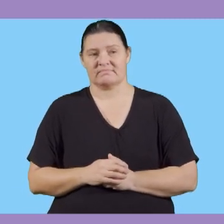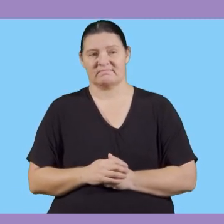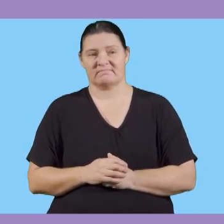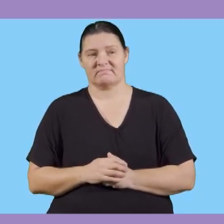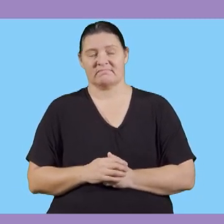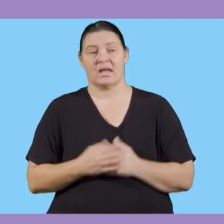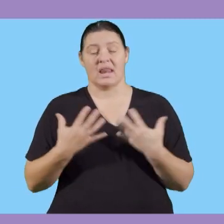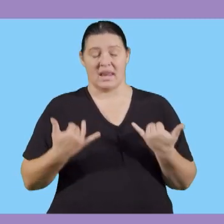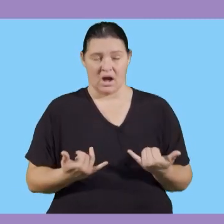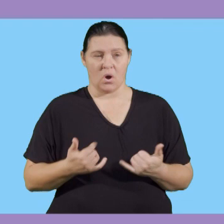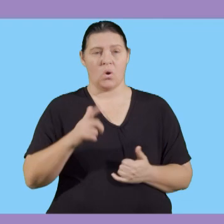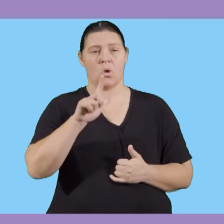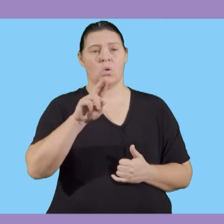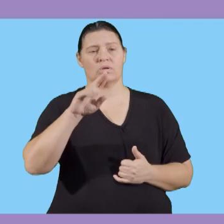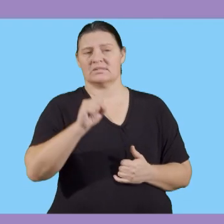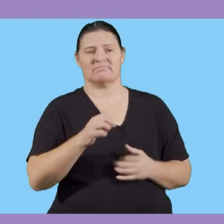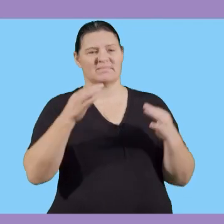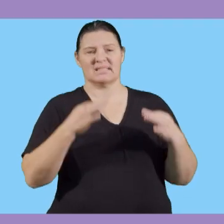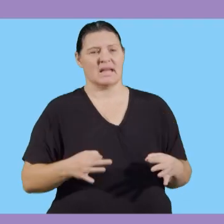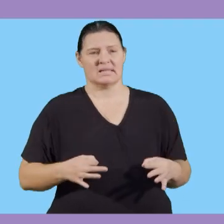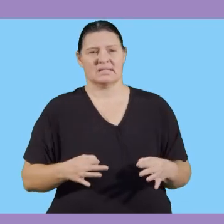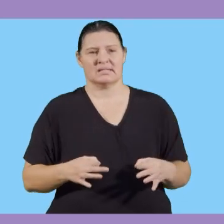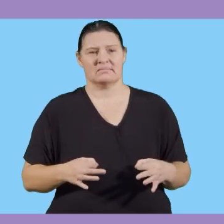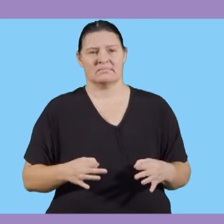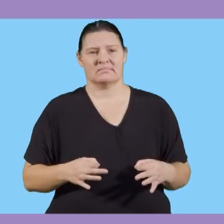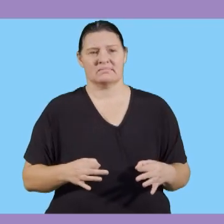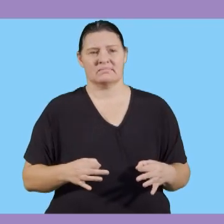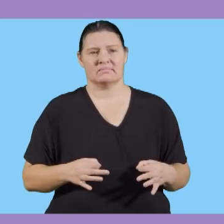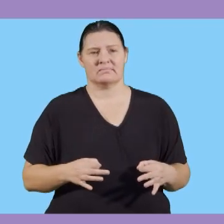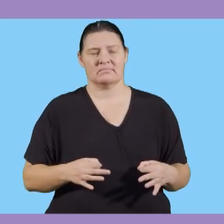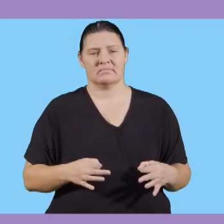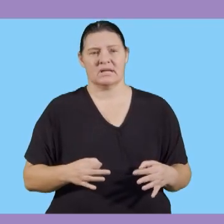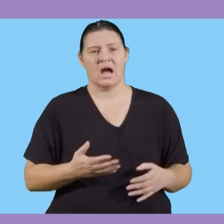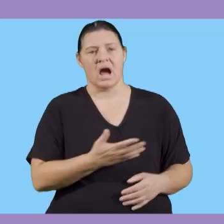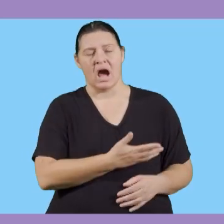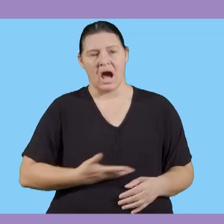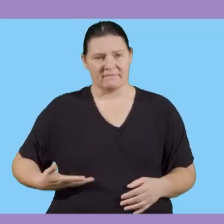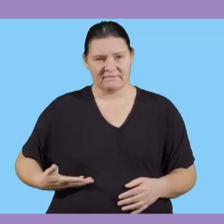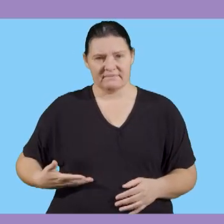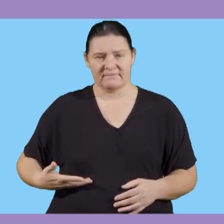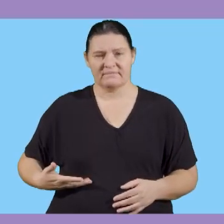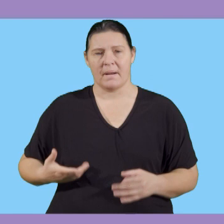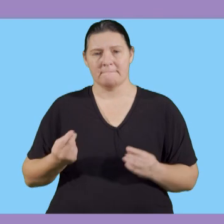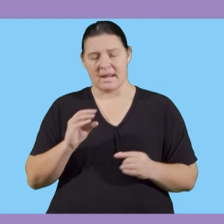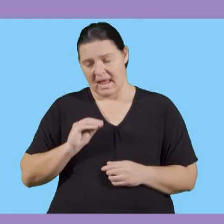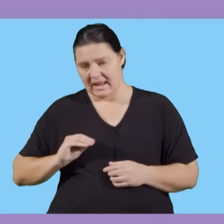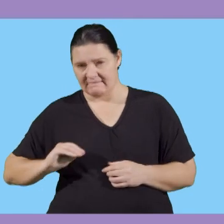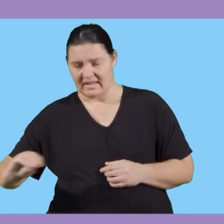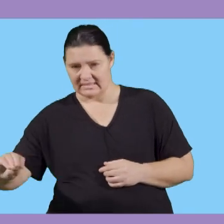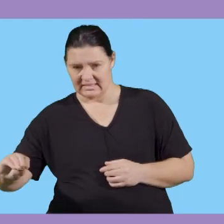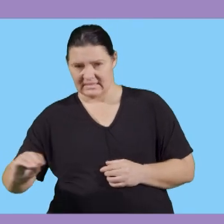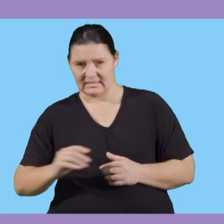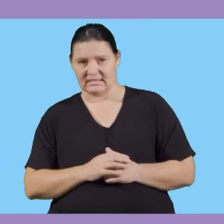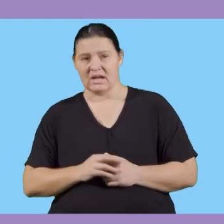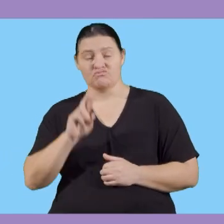Then we have Louis, who decides now to take half of his money in rands and invest it. So do you remember how much